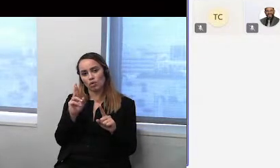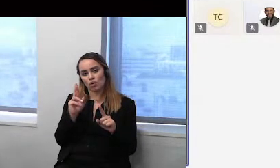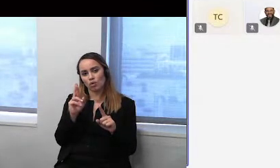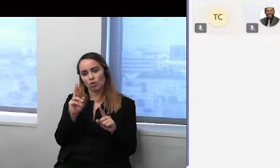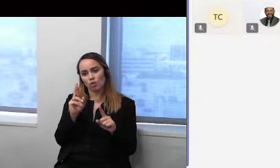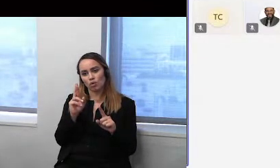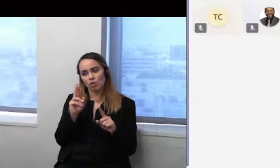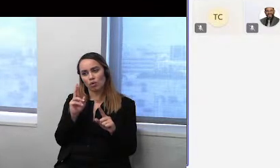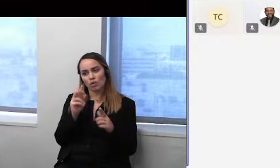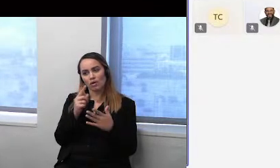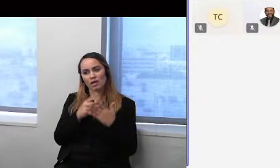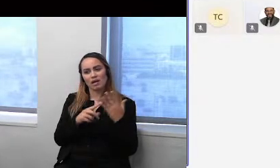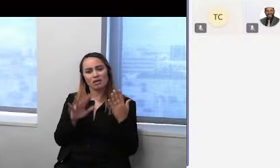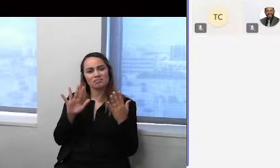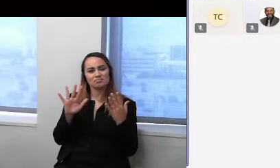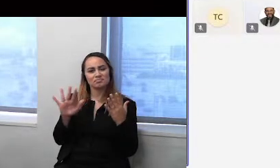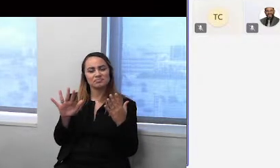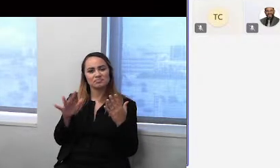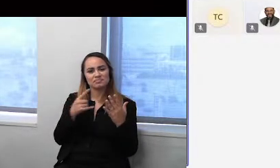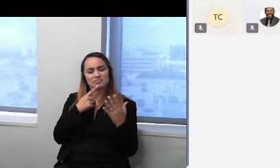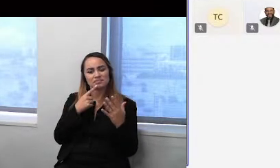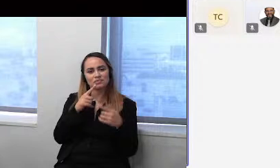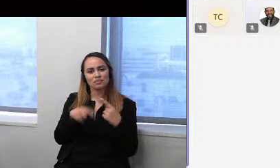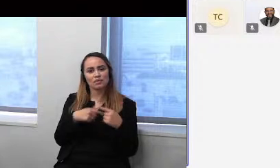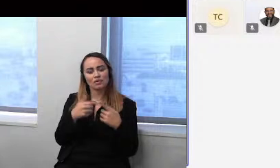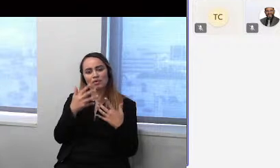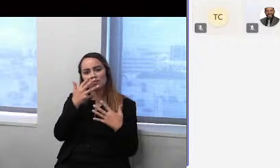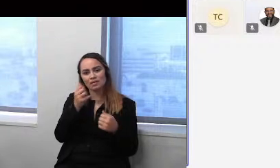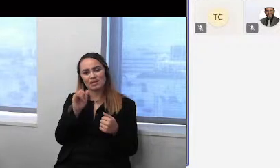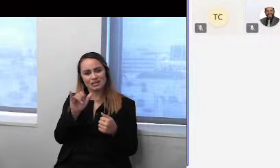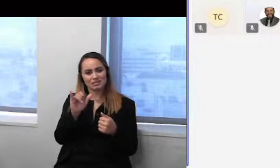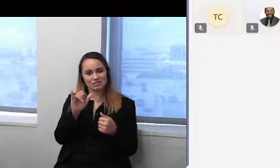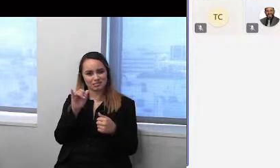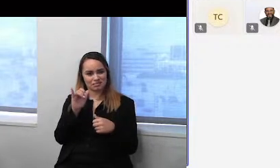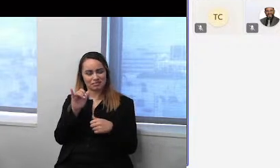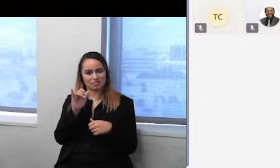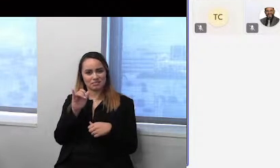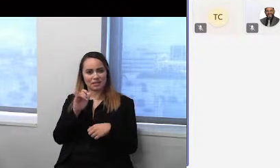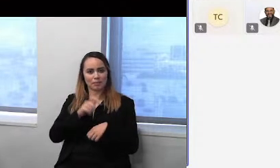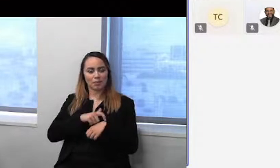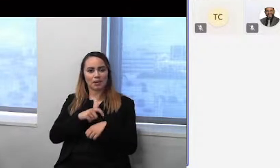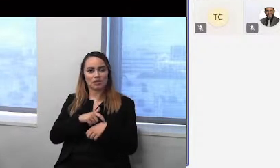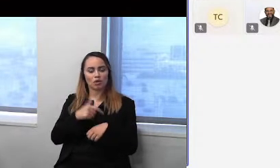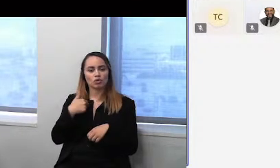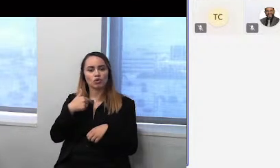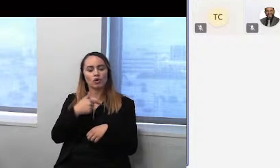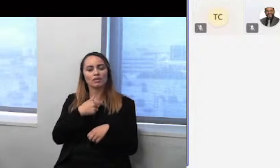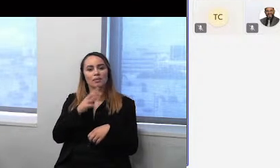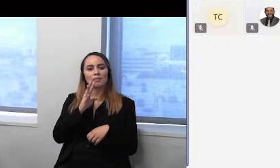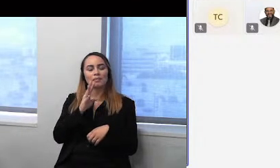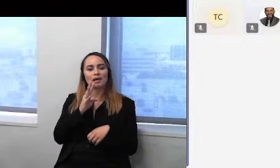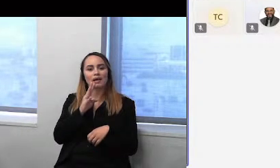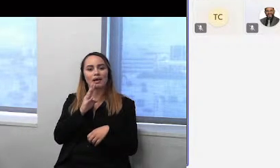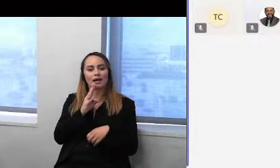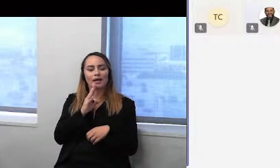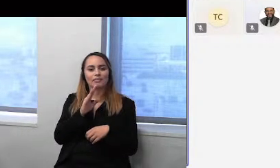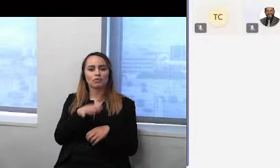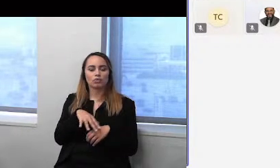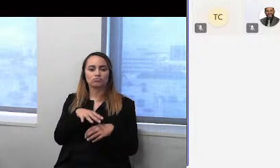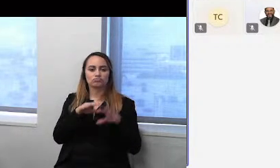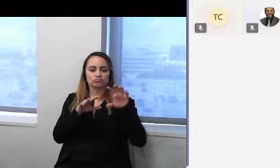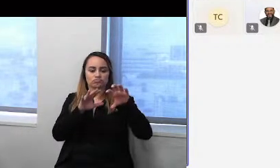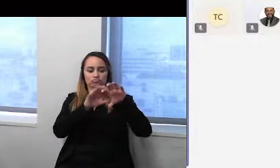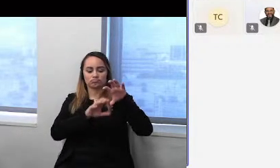that sense? We're talking about a substation that essentially, or a switch yard that essentially feeds in power